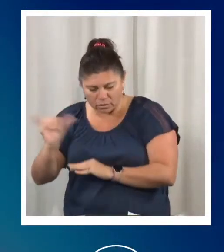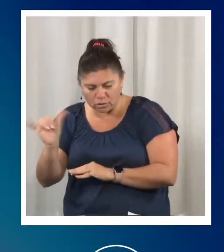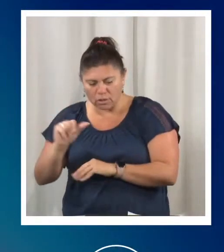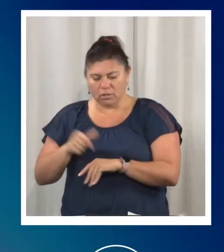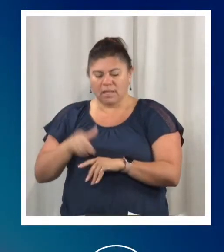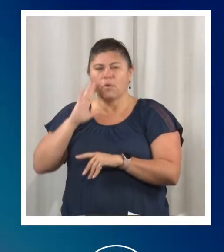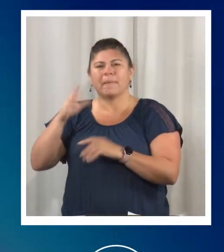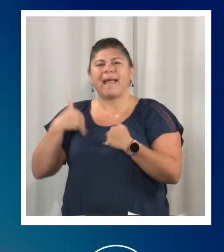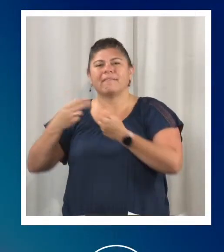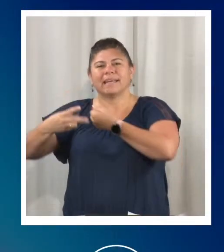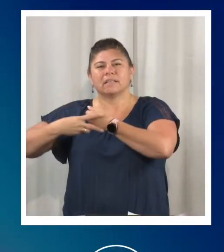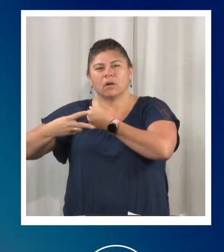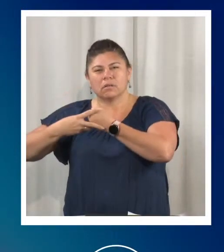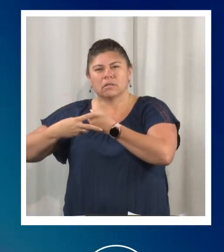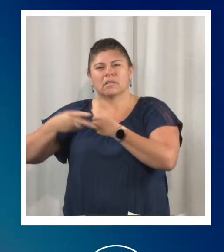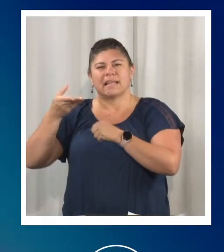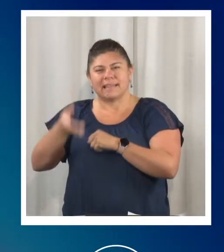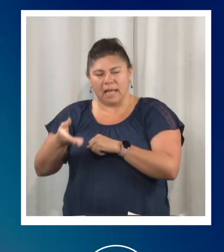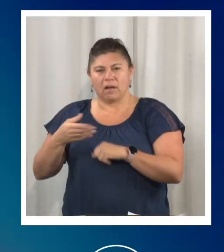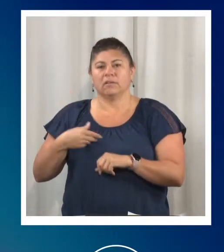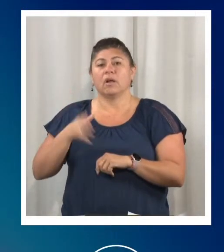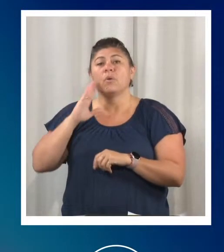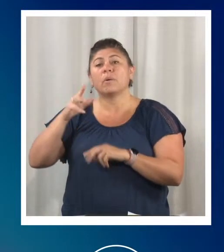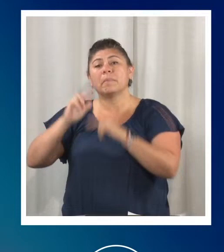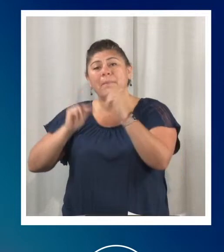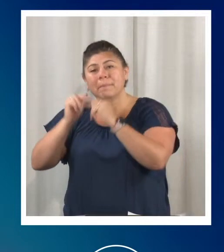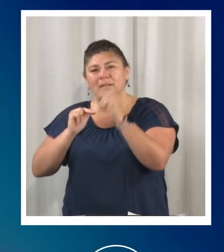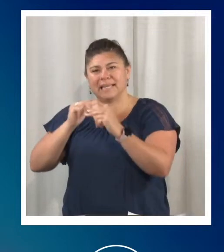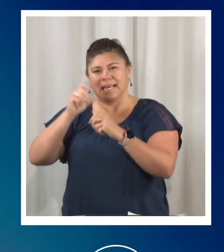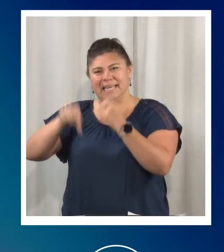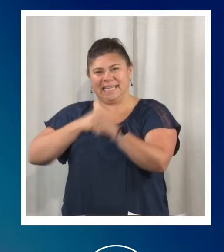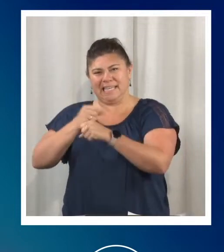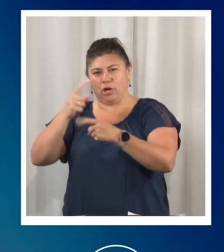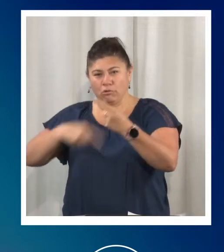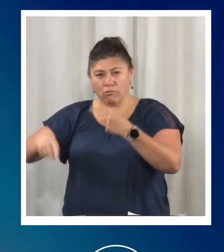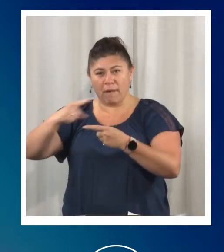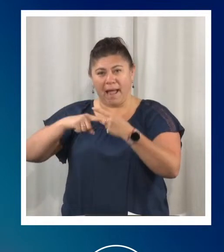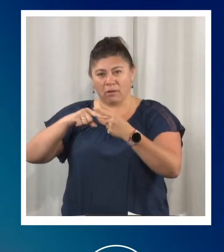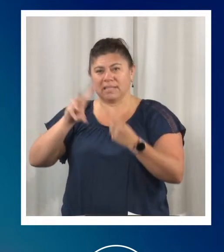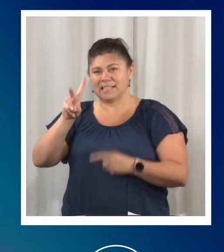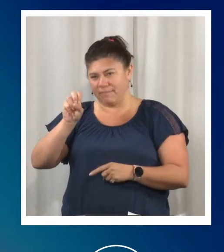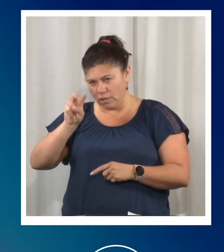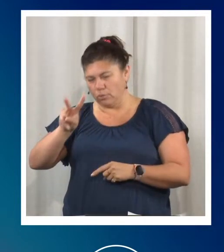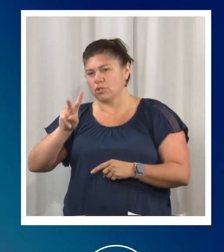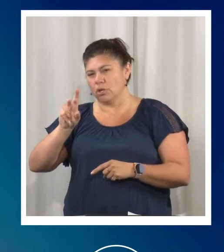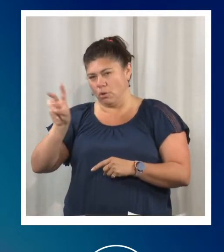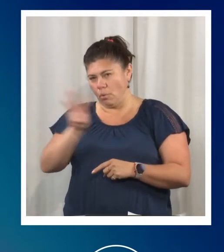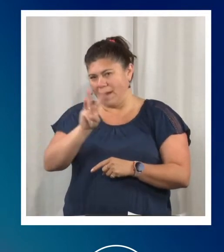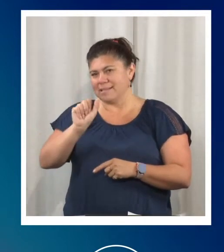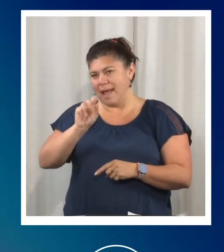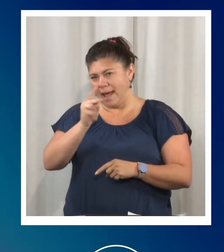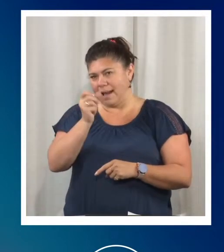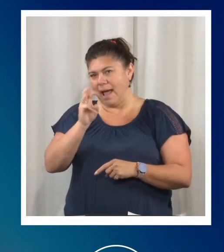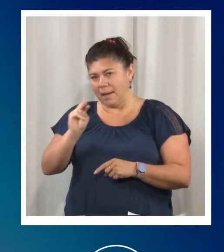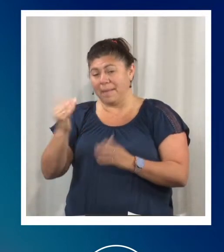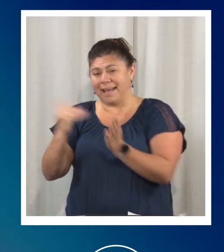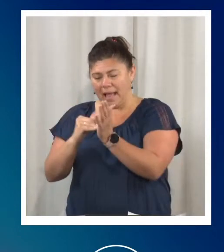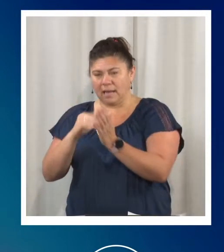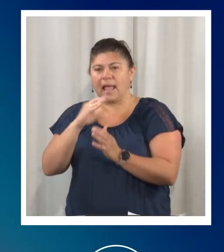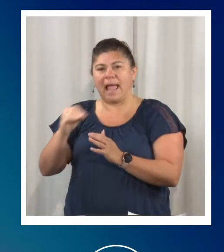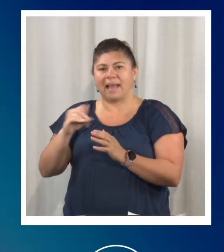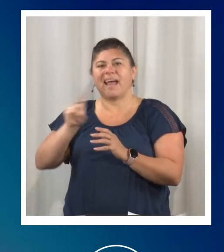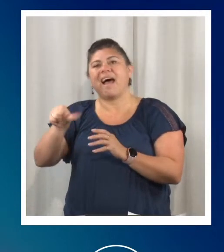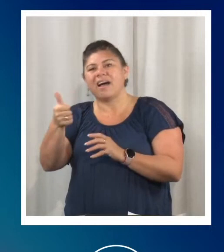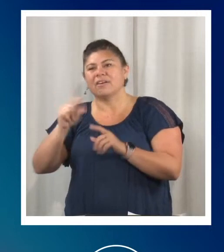with the MSC. We're building out the new year-round shelter at 702 West Anaheim and the construction of new modular